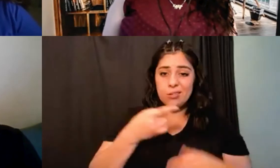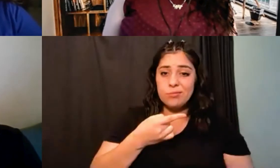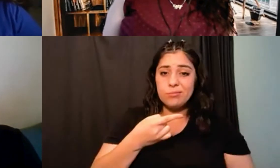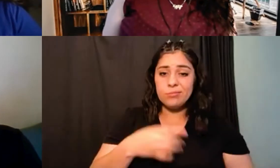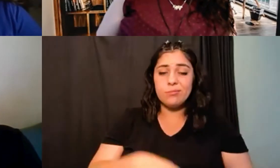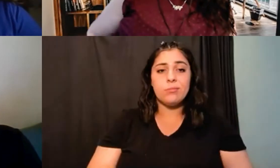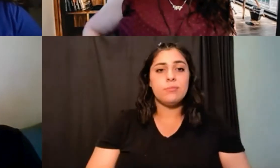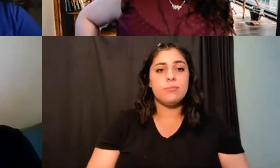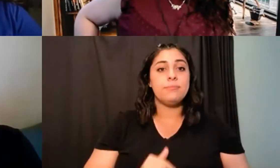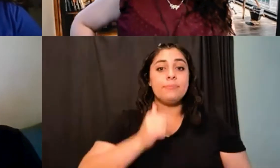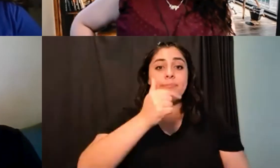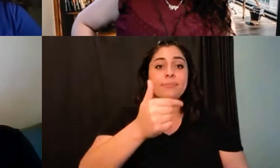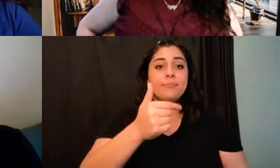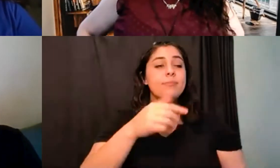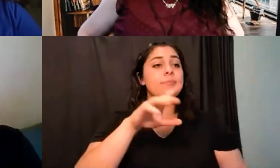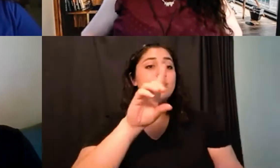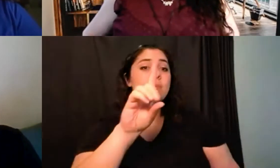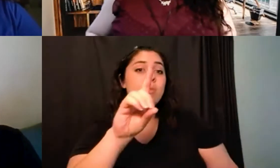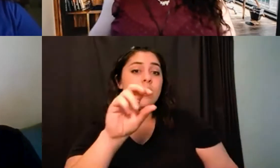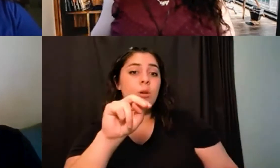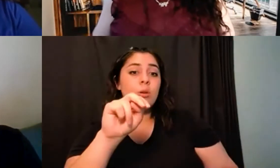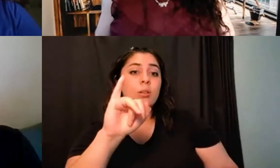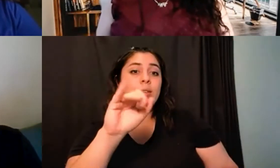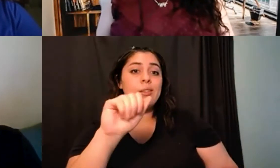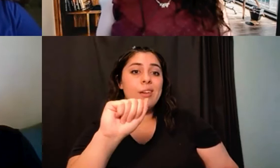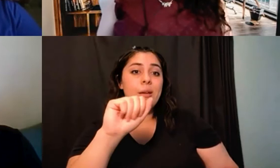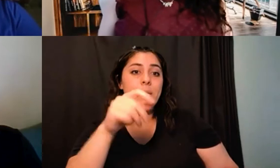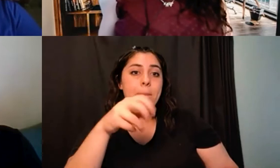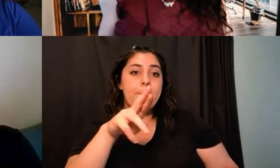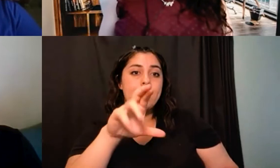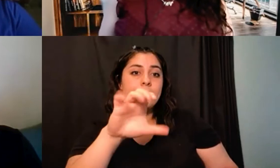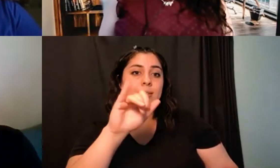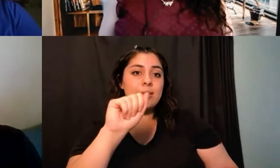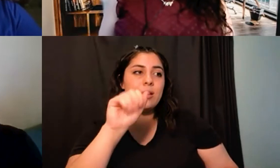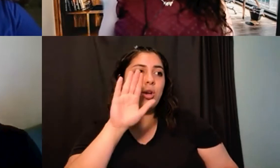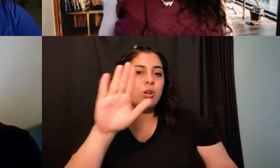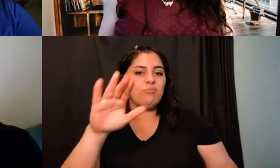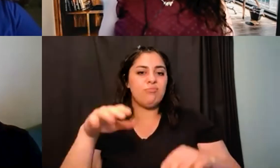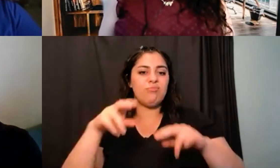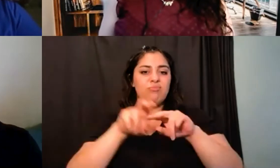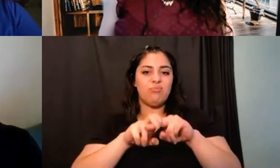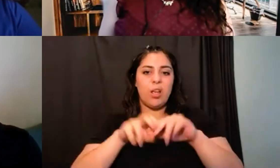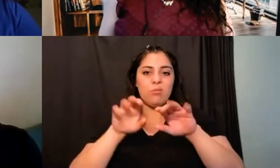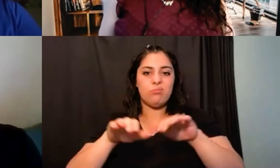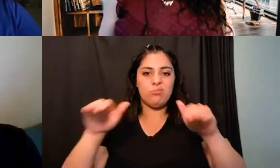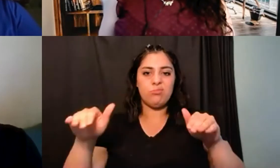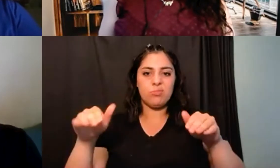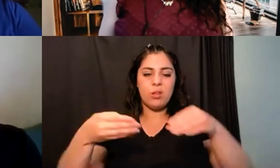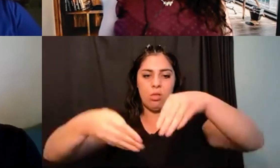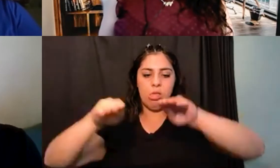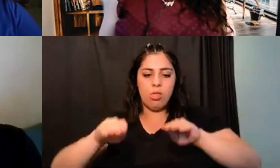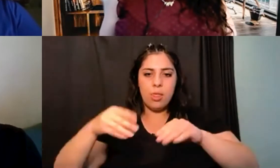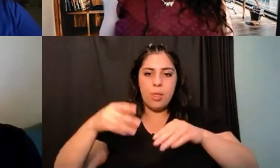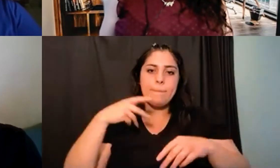Doña Percia's plastic-wrapped couch invites me to rest from a long day of playing tag. It lets out